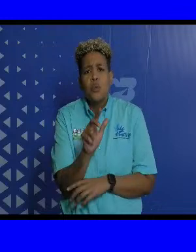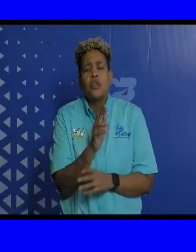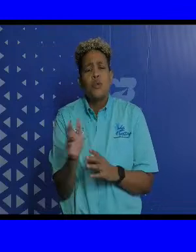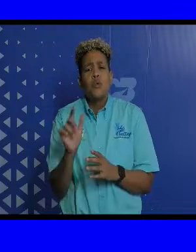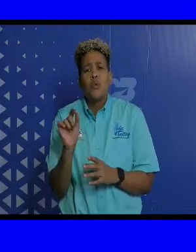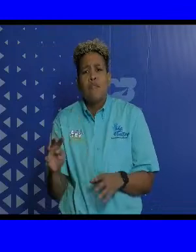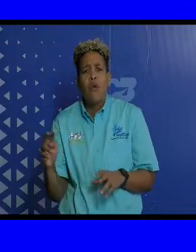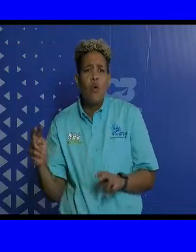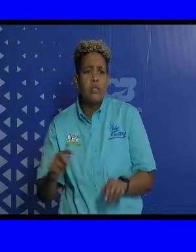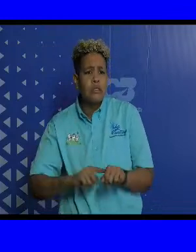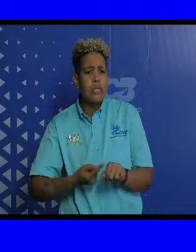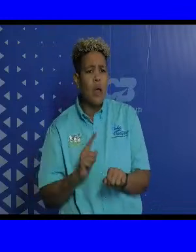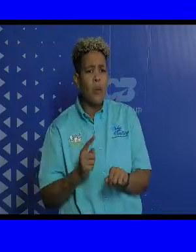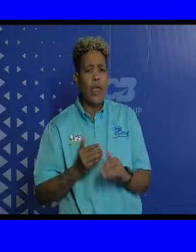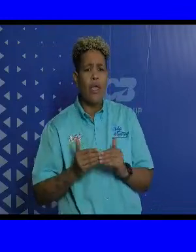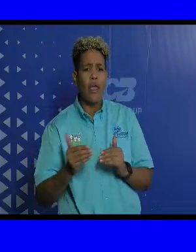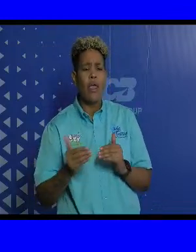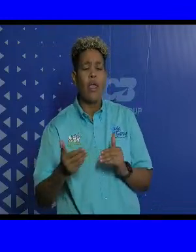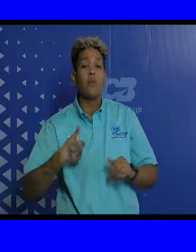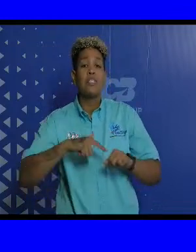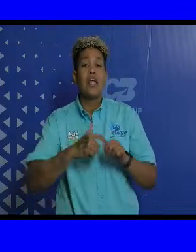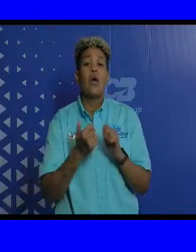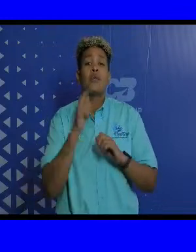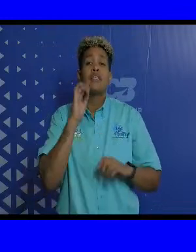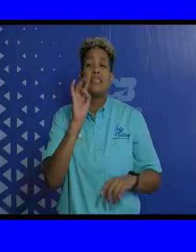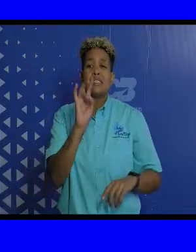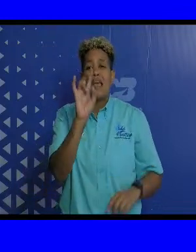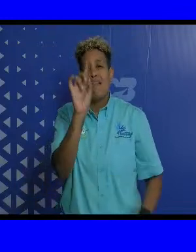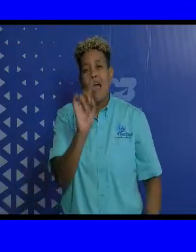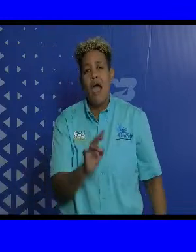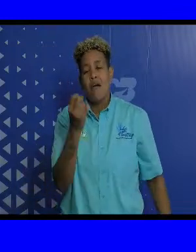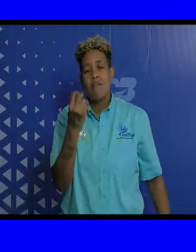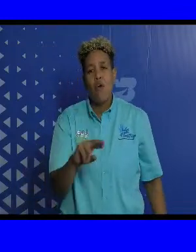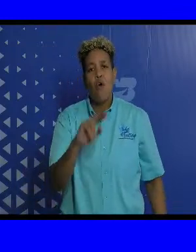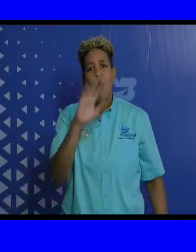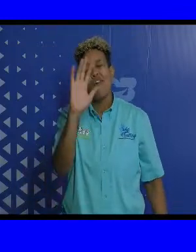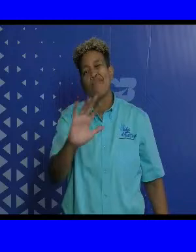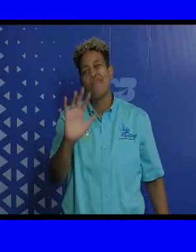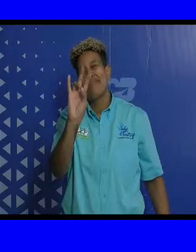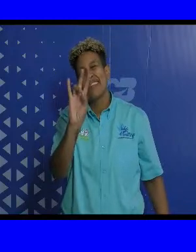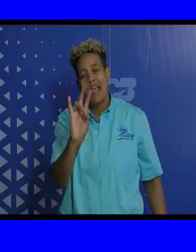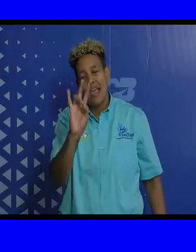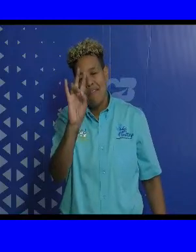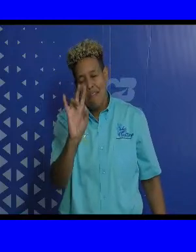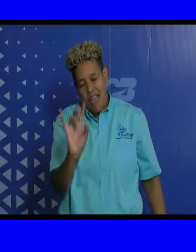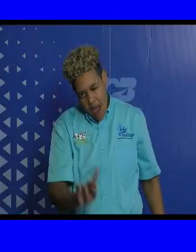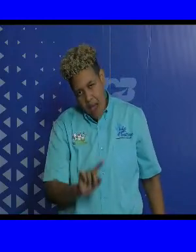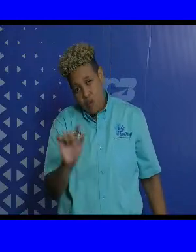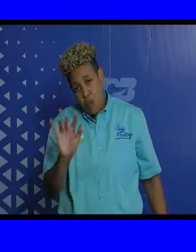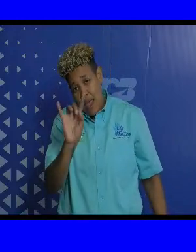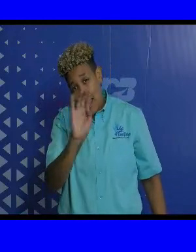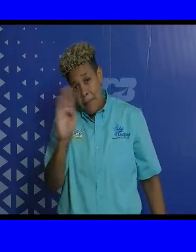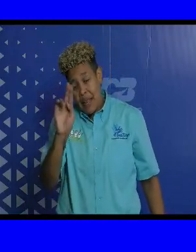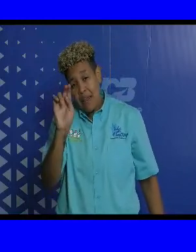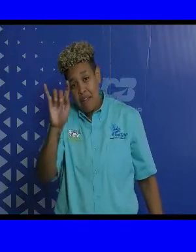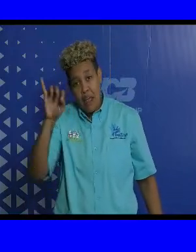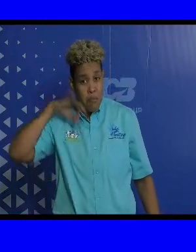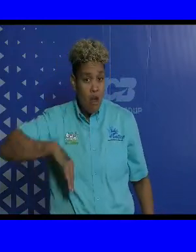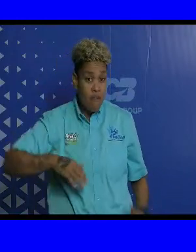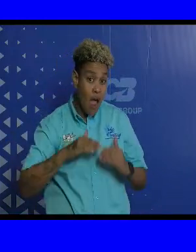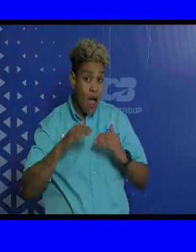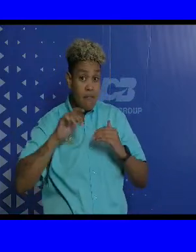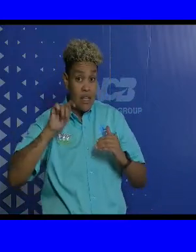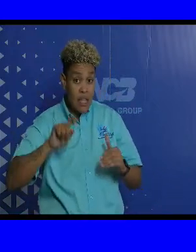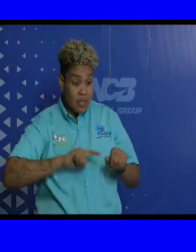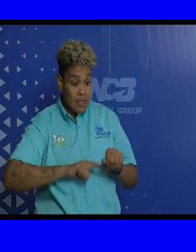2024? And when you look at that, you'd start off with the $7.5 to $8 billion of net profit after